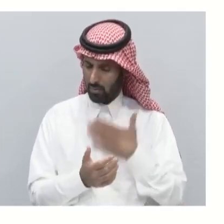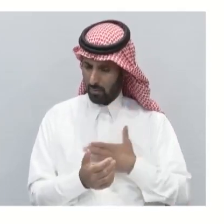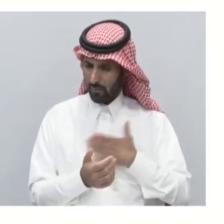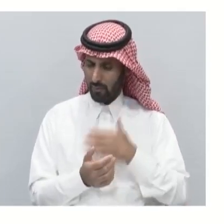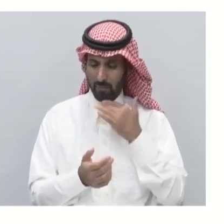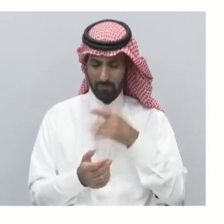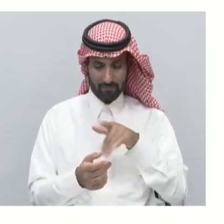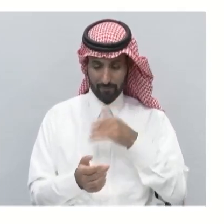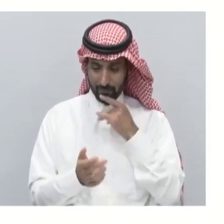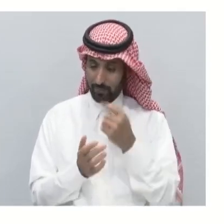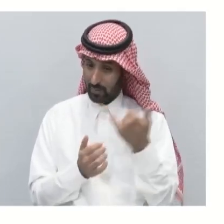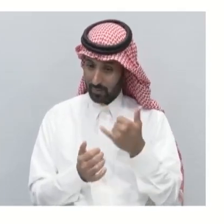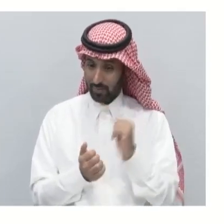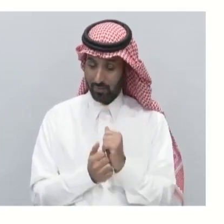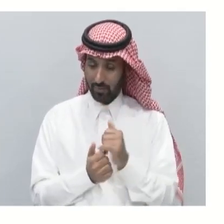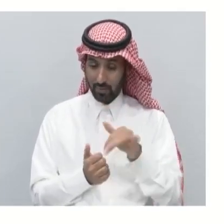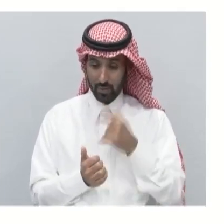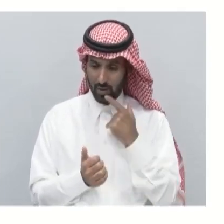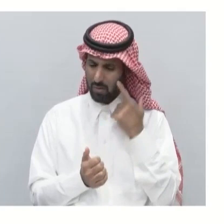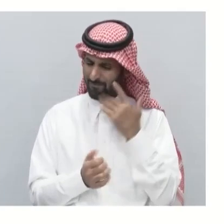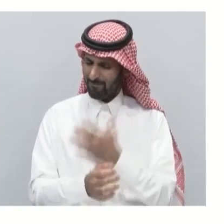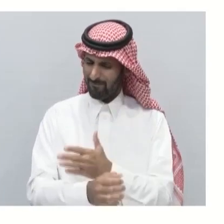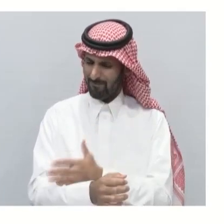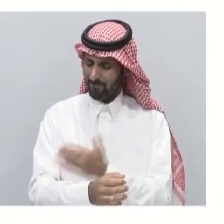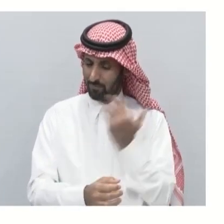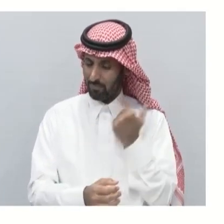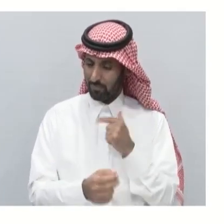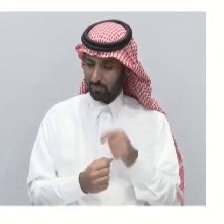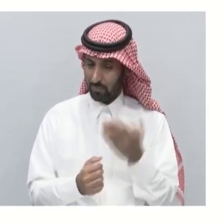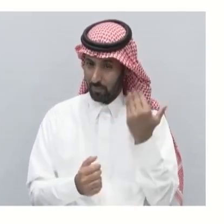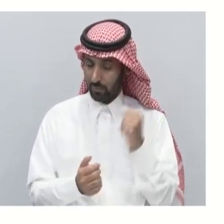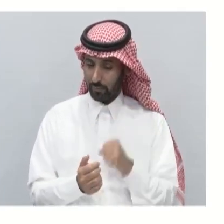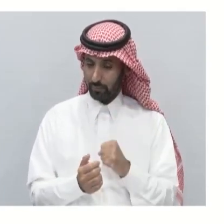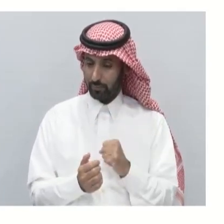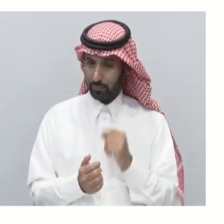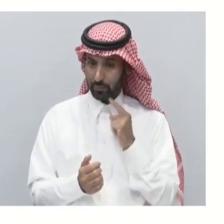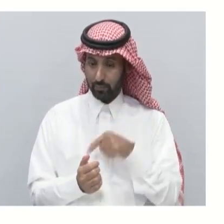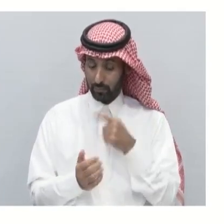not attending the test today. I wasn't feeling well all day yesterday.